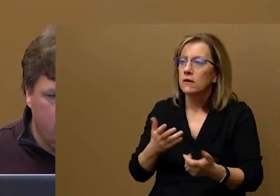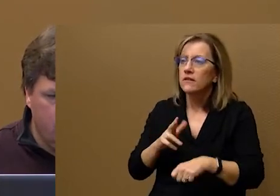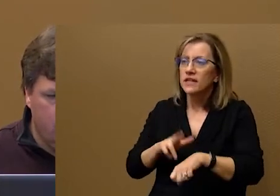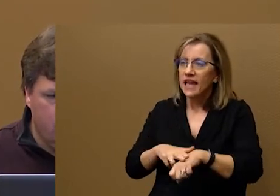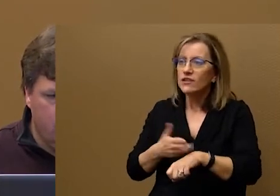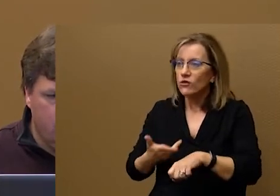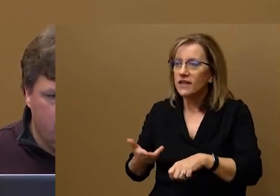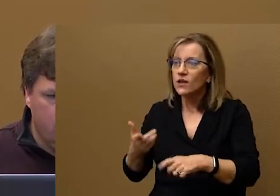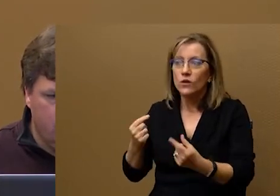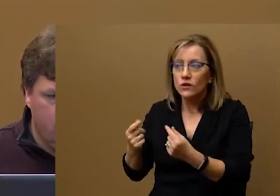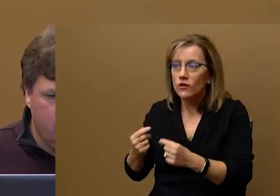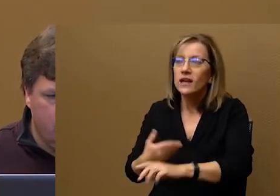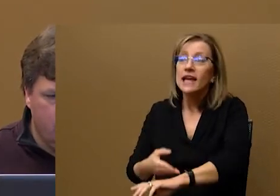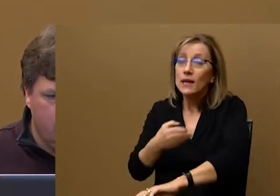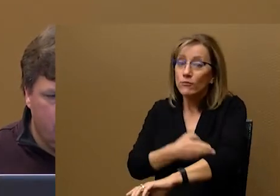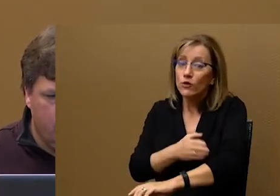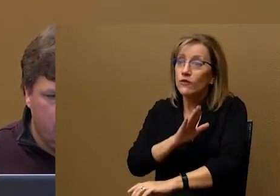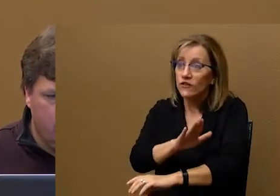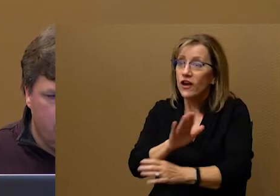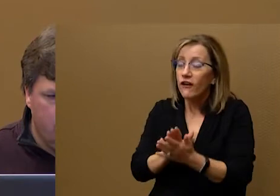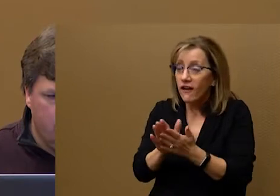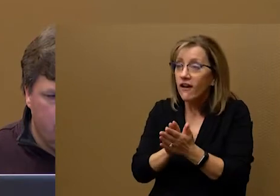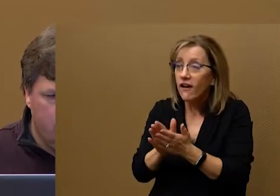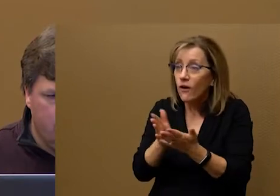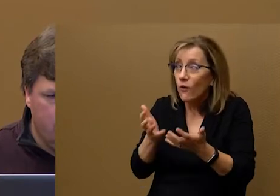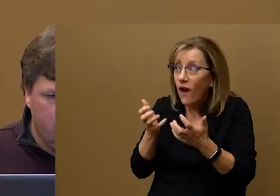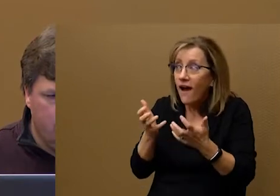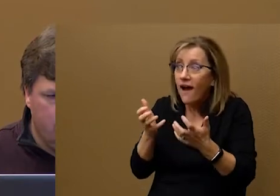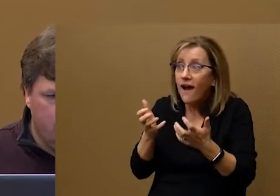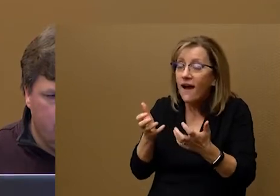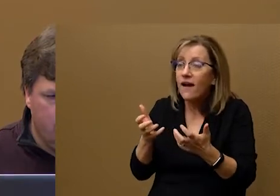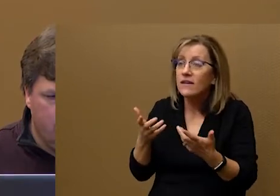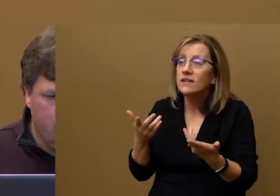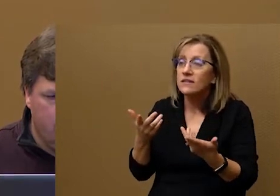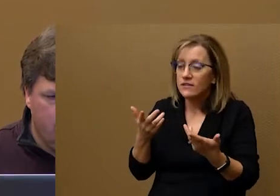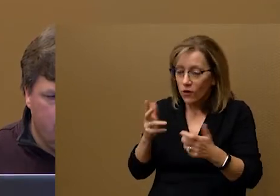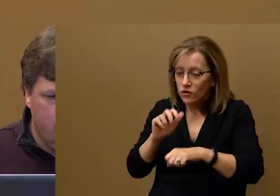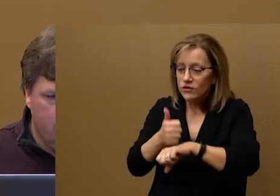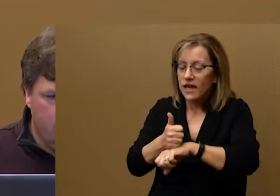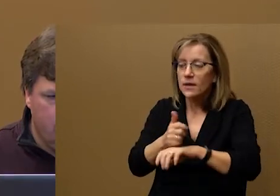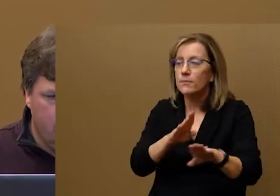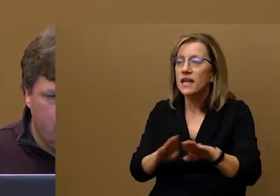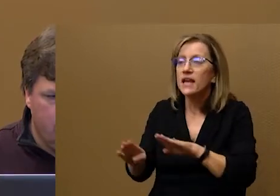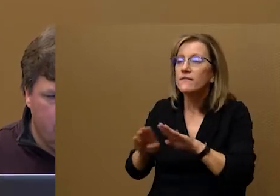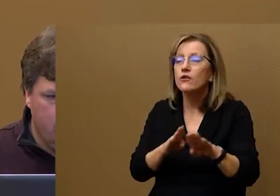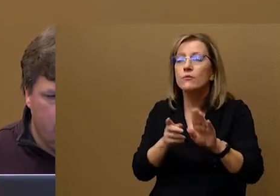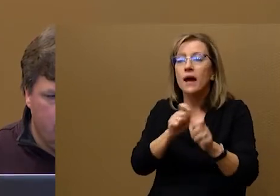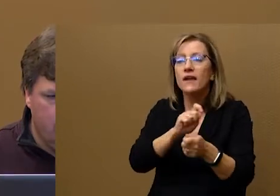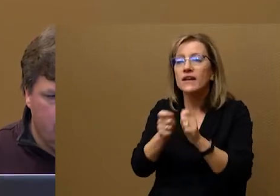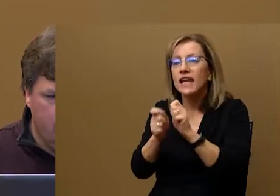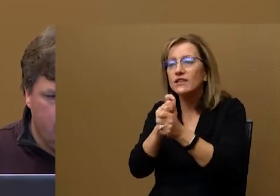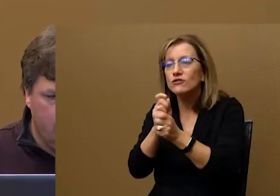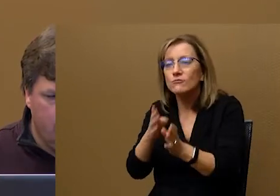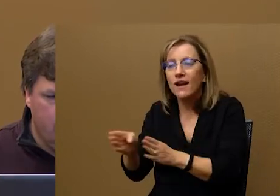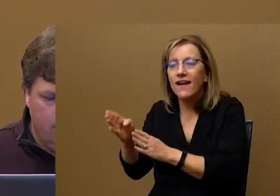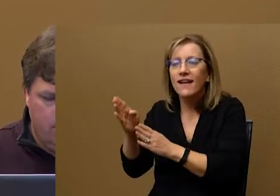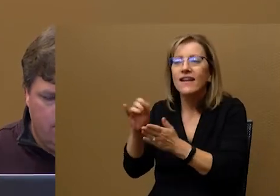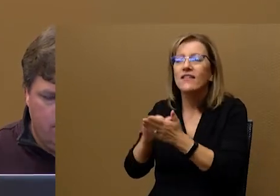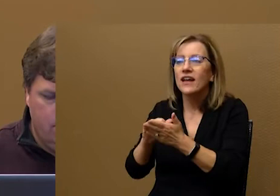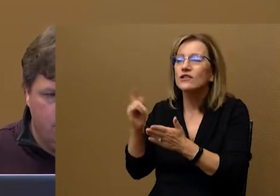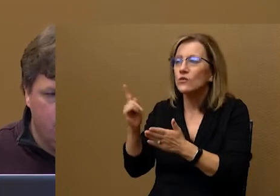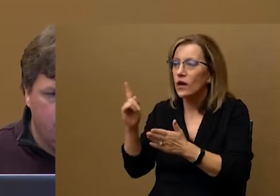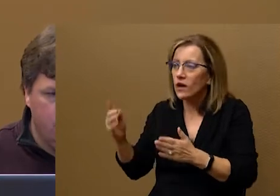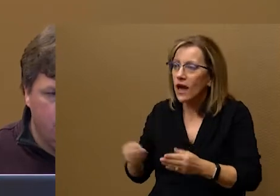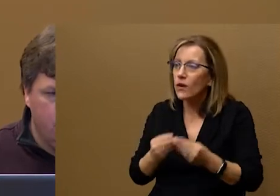you're going to want to do is to improve motivation. And how do you improve motivation? You use a behavior plan, behavior